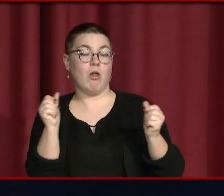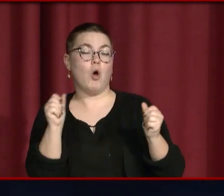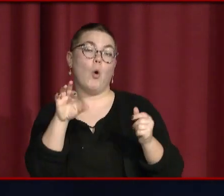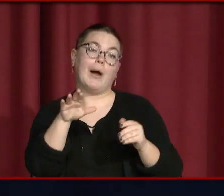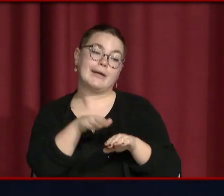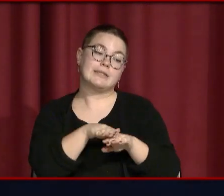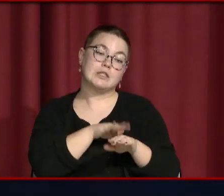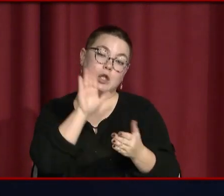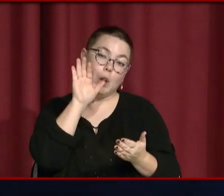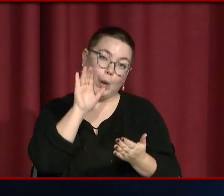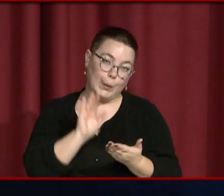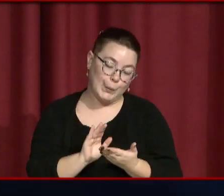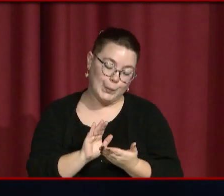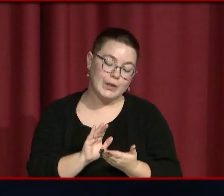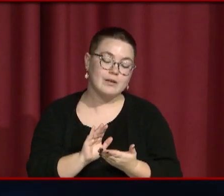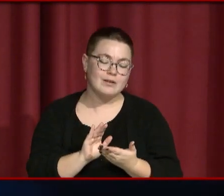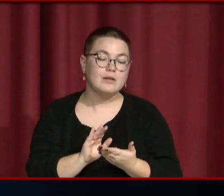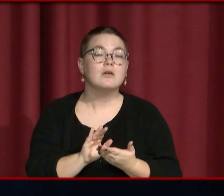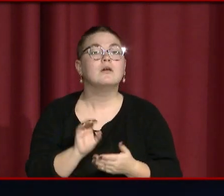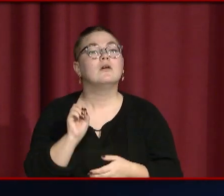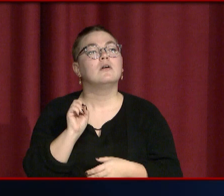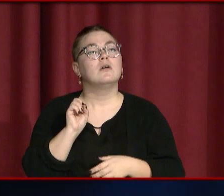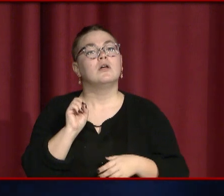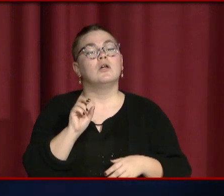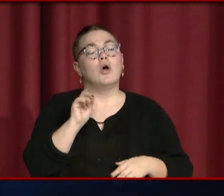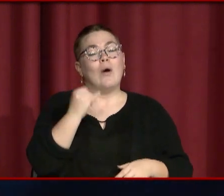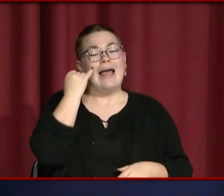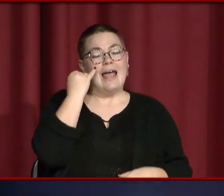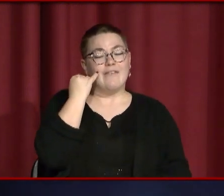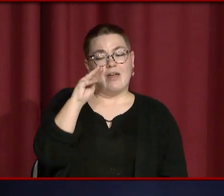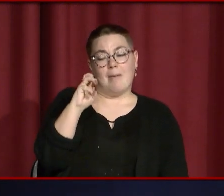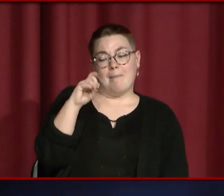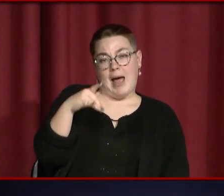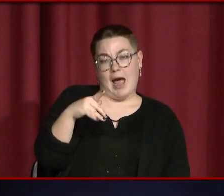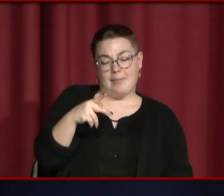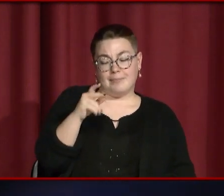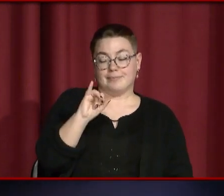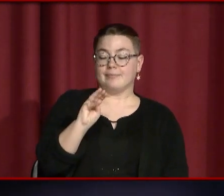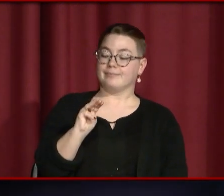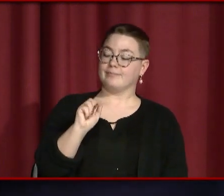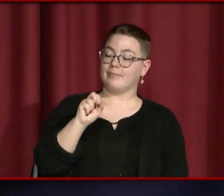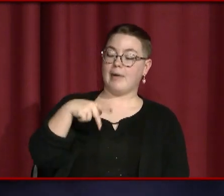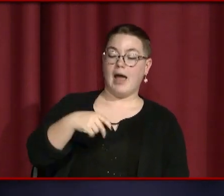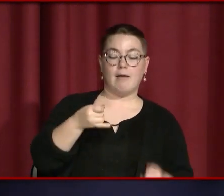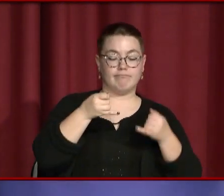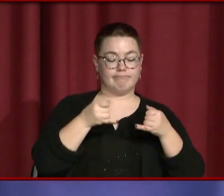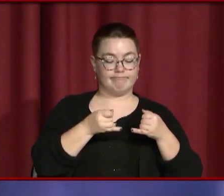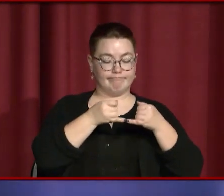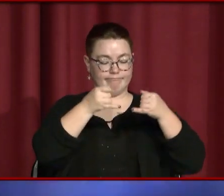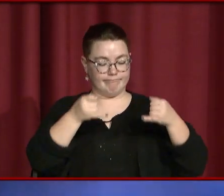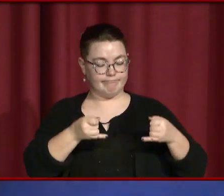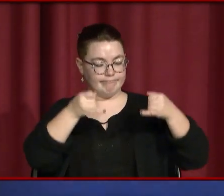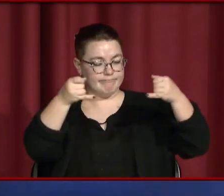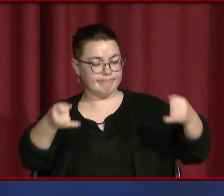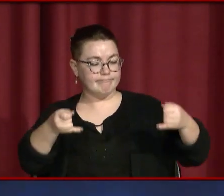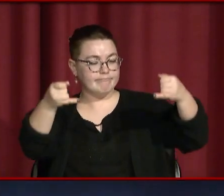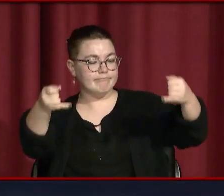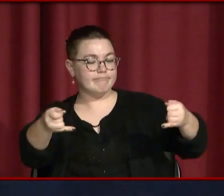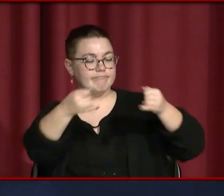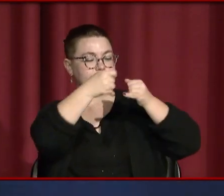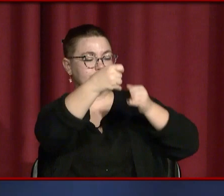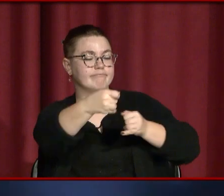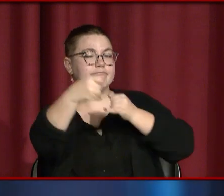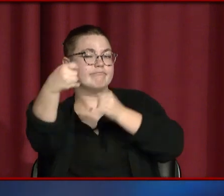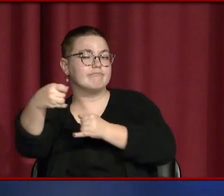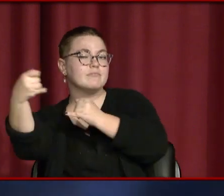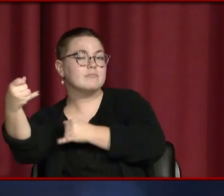I guess I wonder too, to what extent would that redrawing attempt to ensure that urban, suburban, or